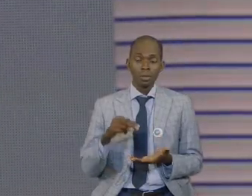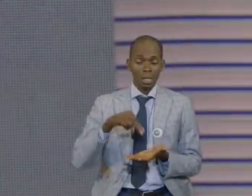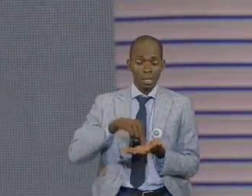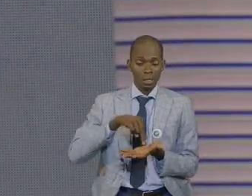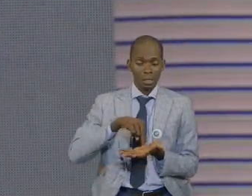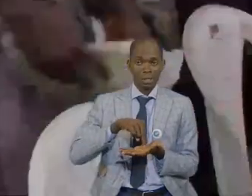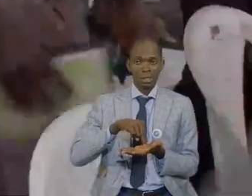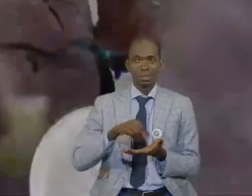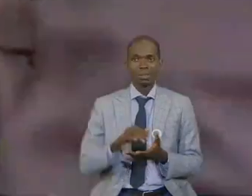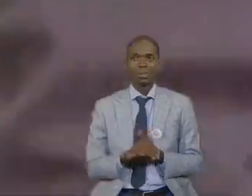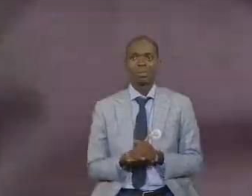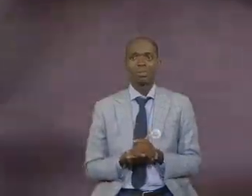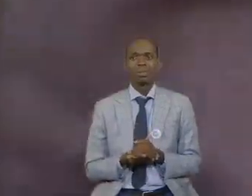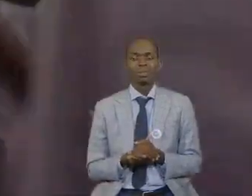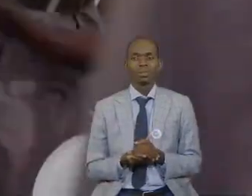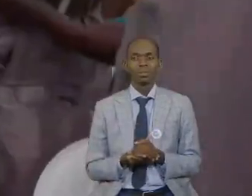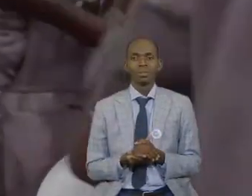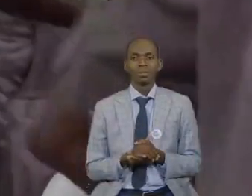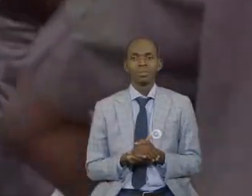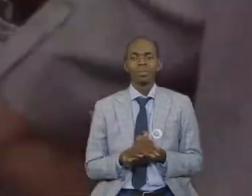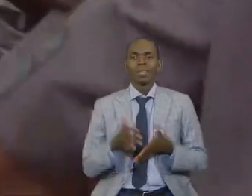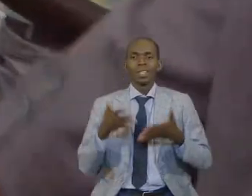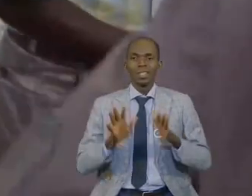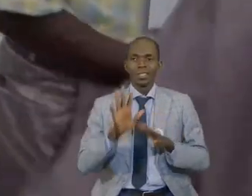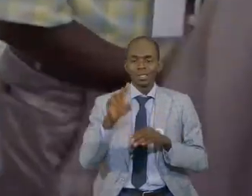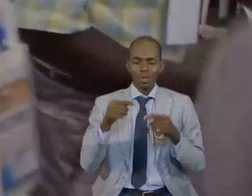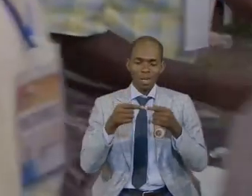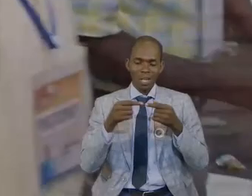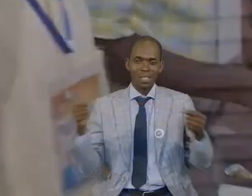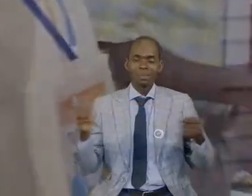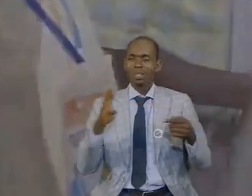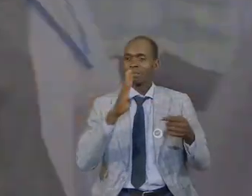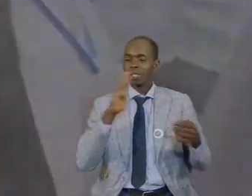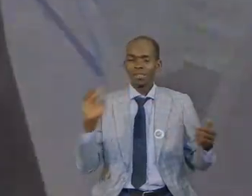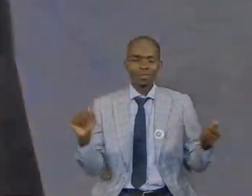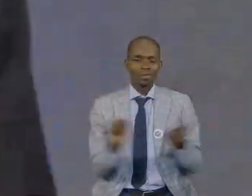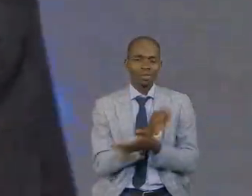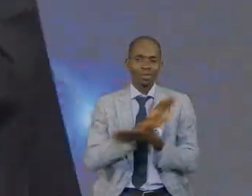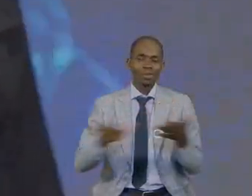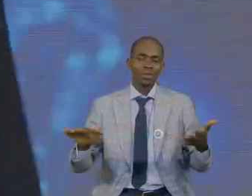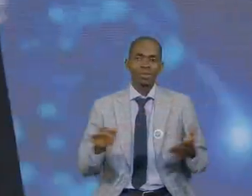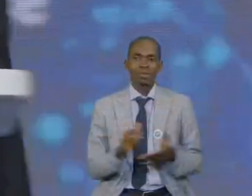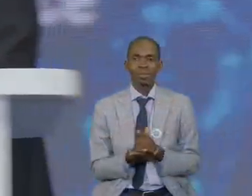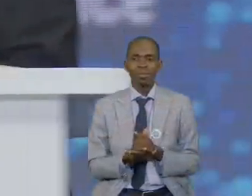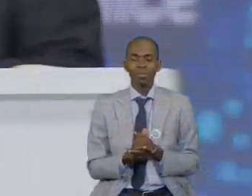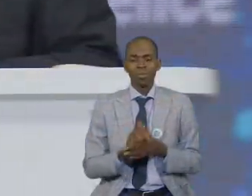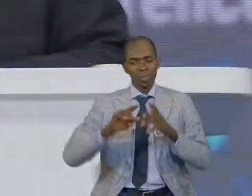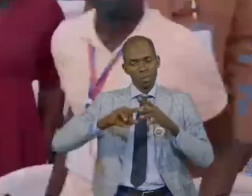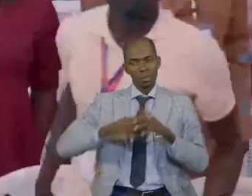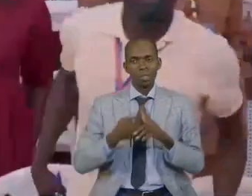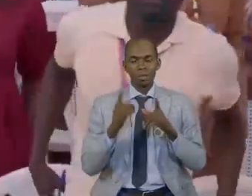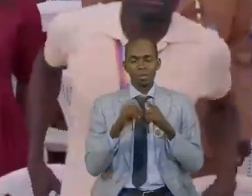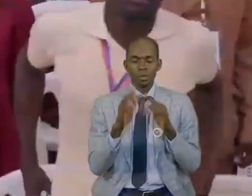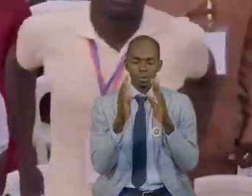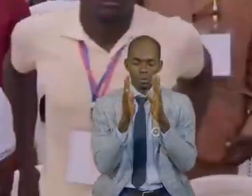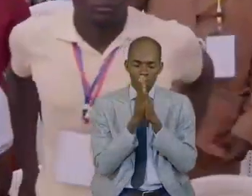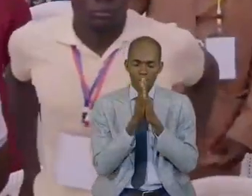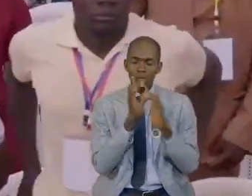Arise. And let your enemies be scattered. Open your mouth now and pray to the